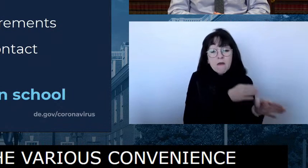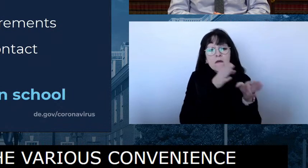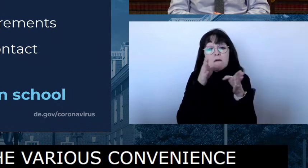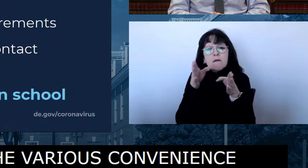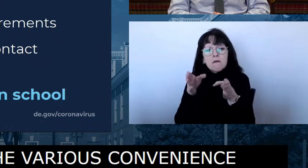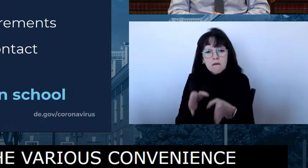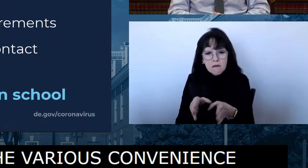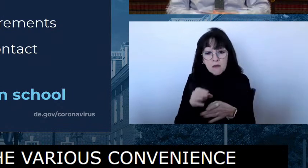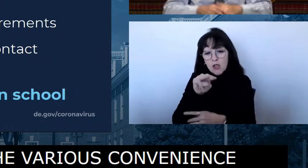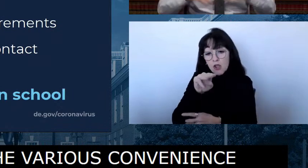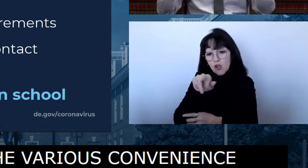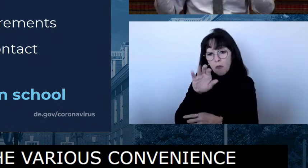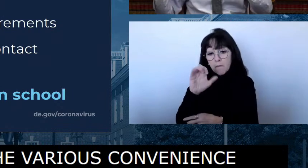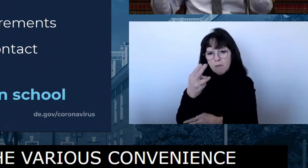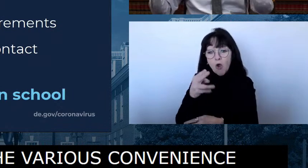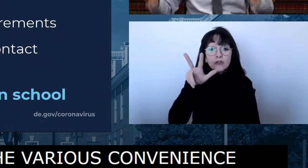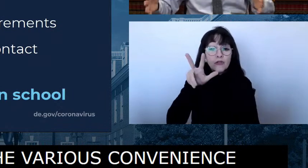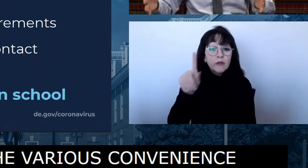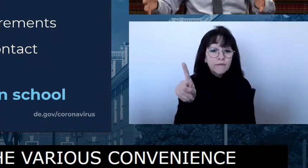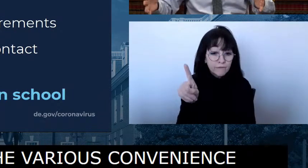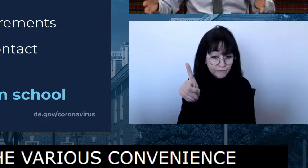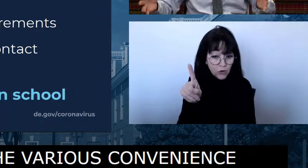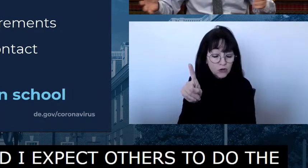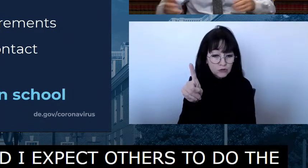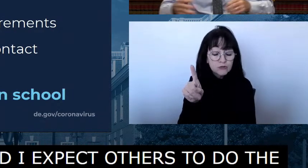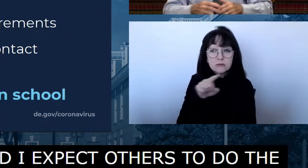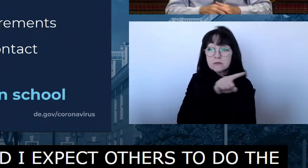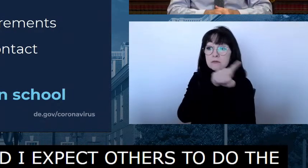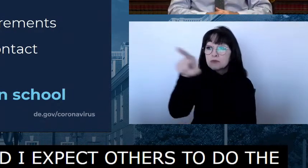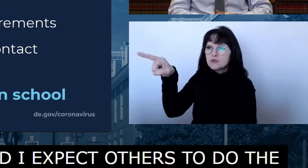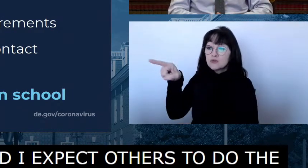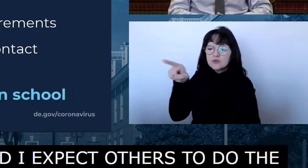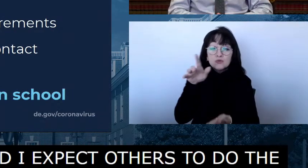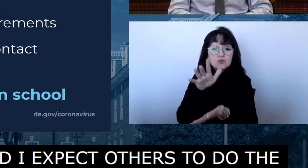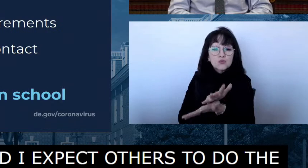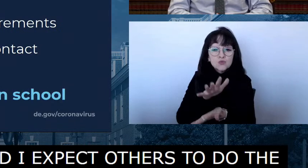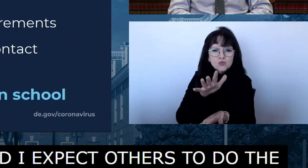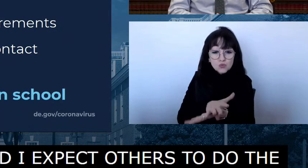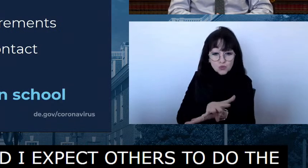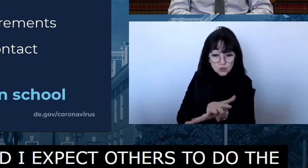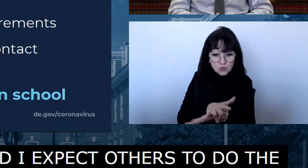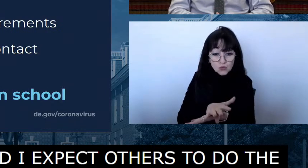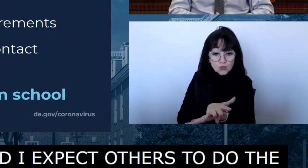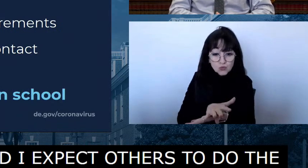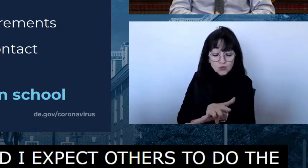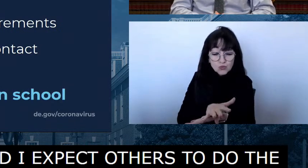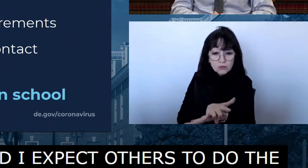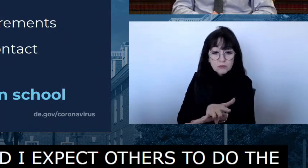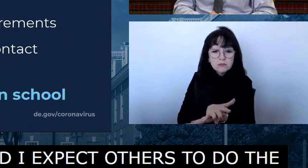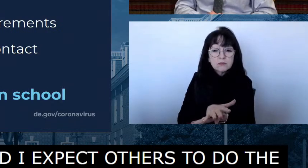the requirement in schools, the emergency requirement at the state level in schools and childcare